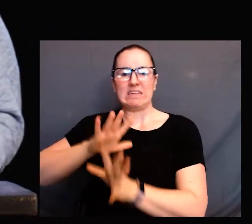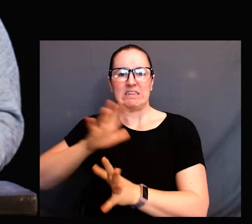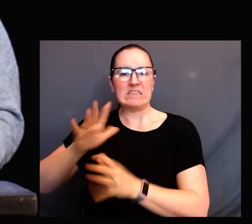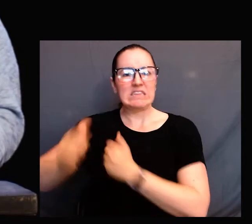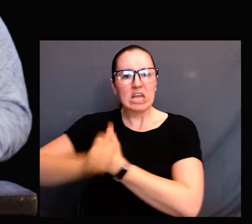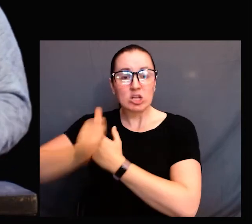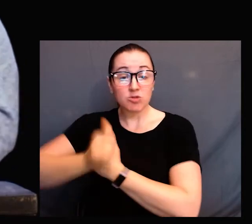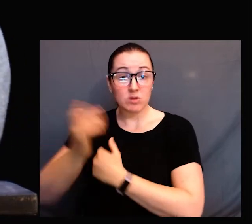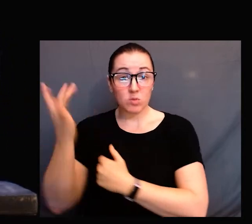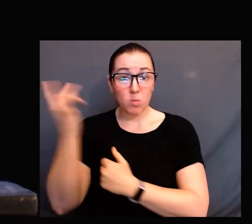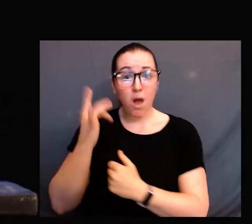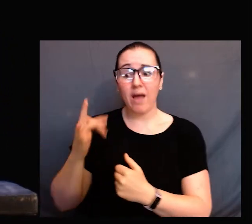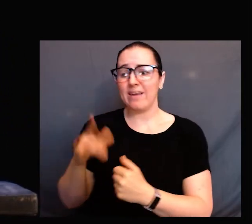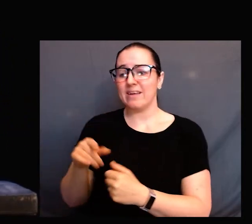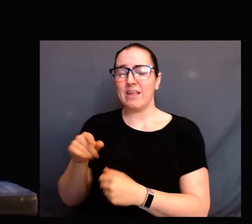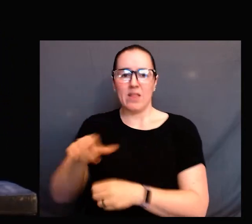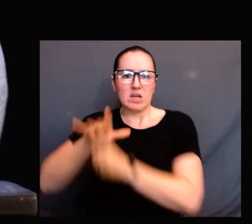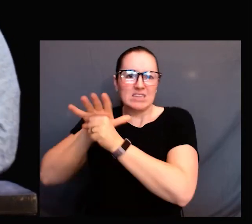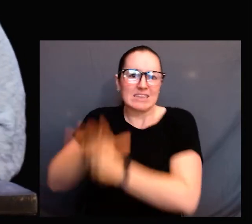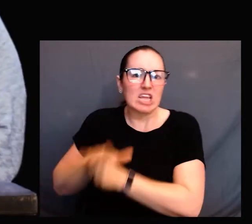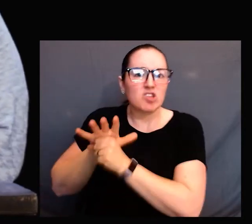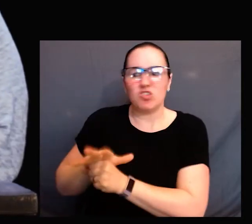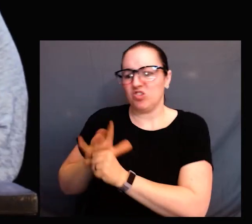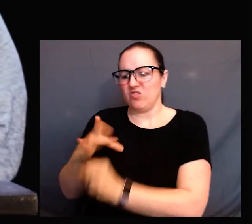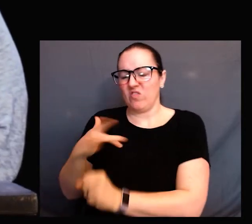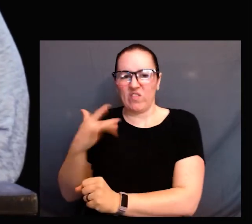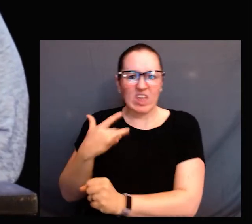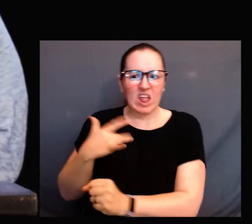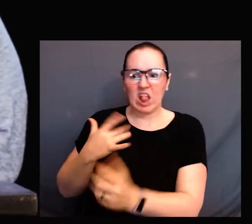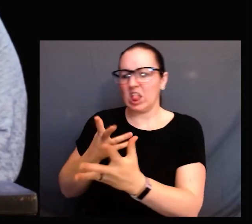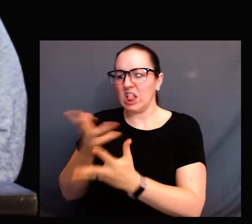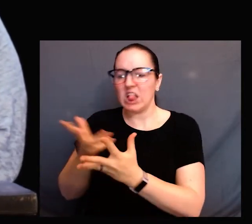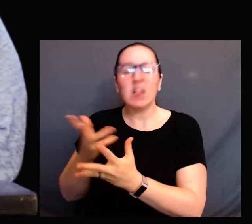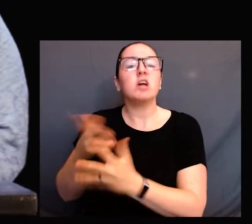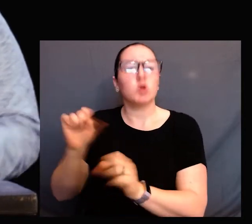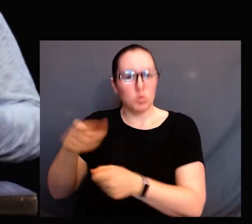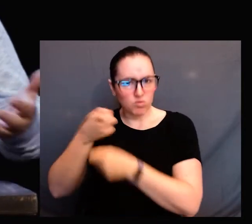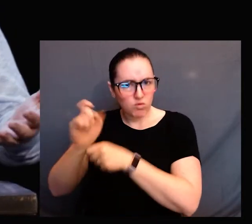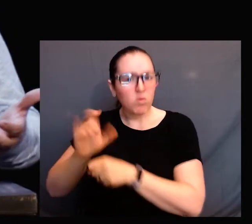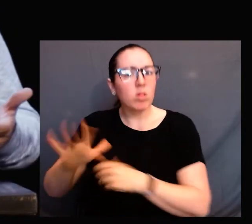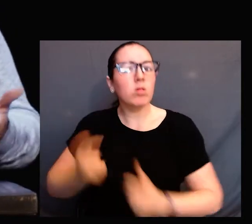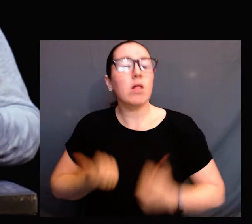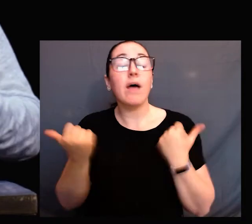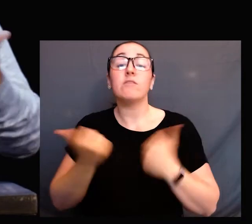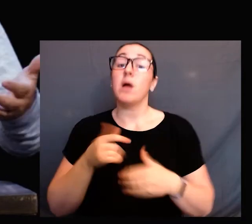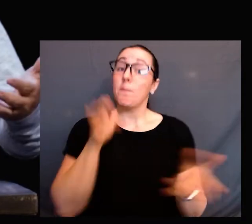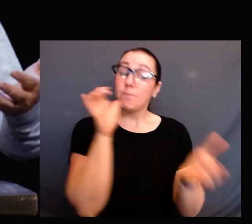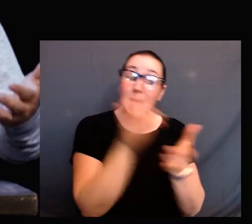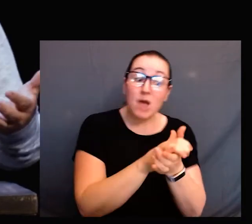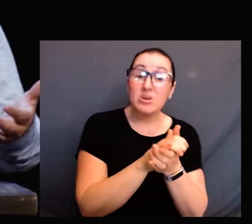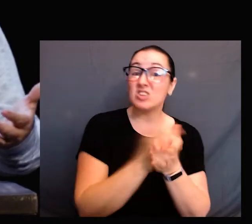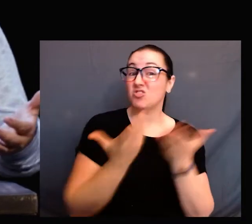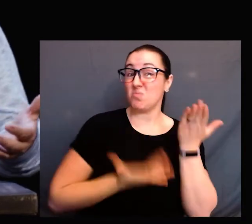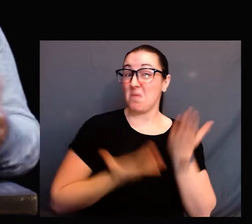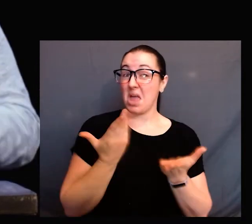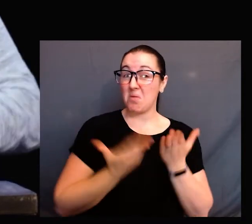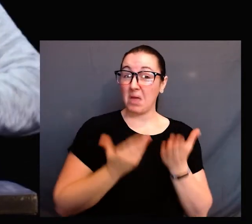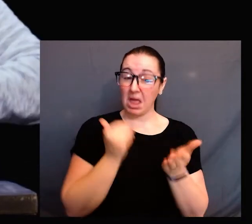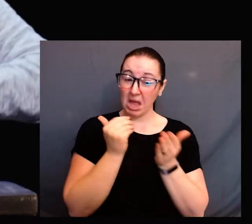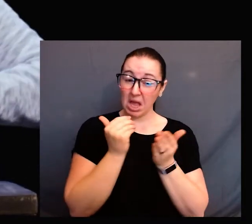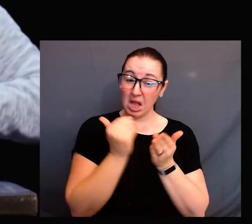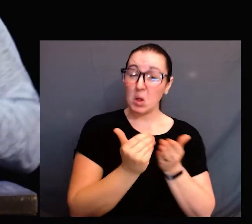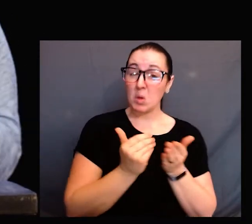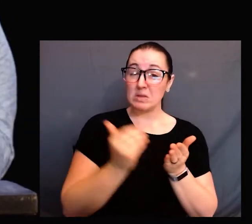that exists that's moving that relationship toward a disaster. Some marriages are close to a crash, and